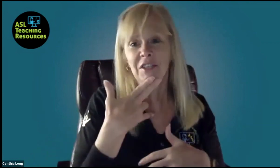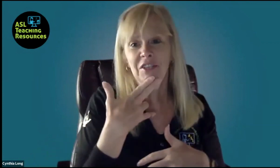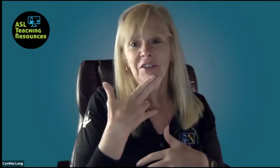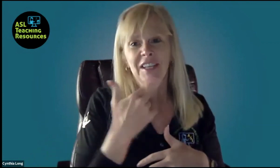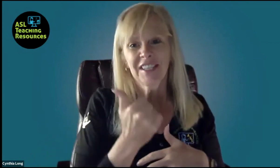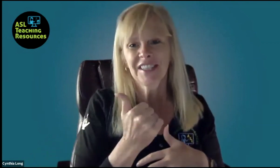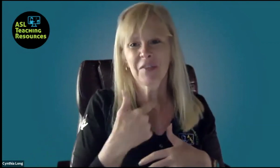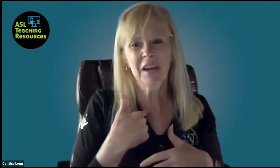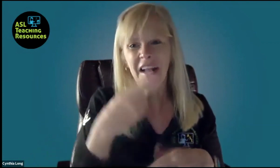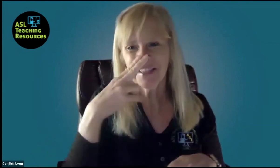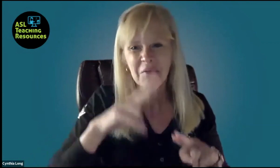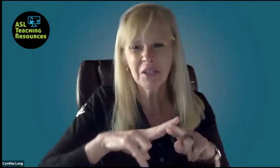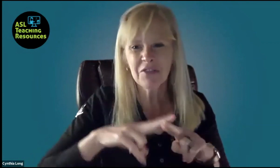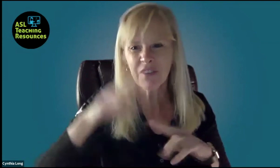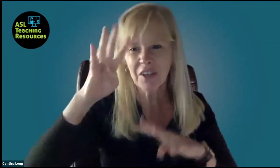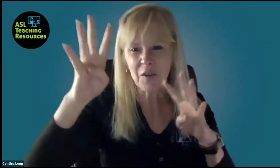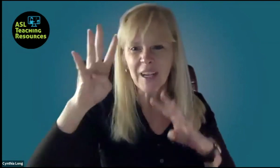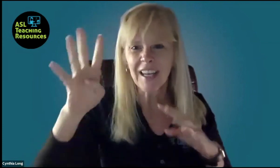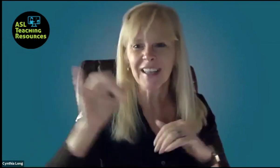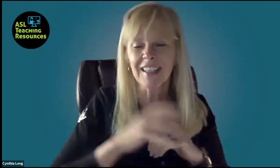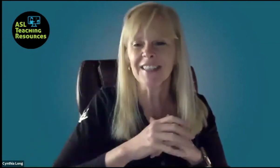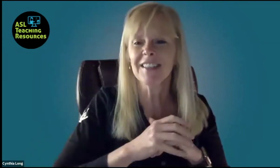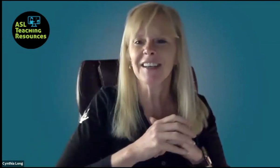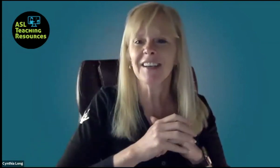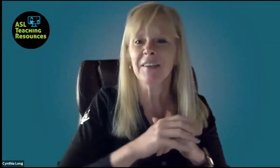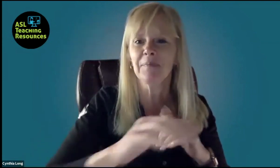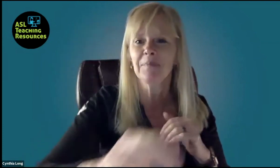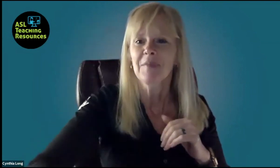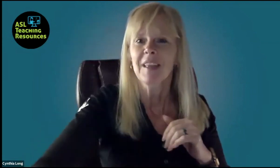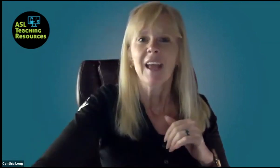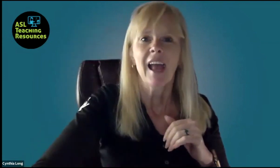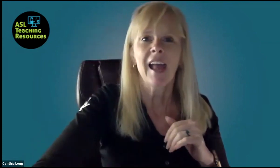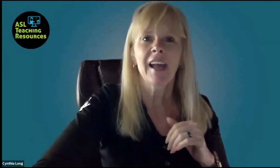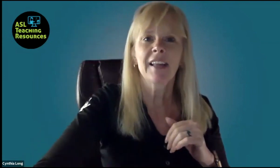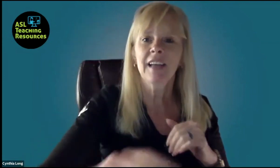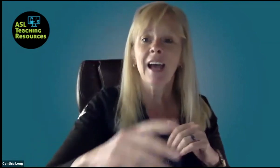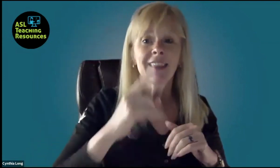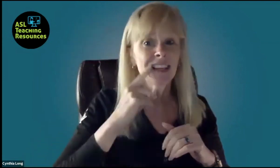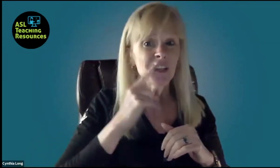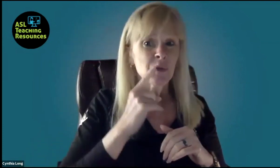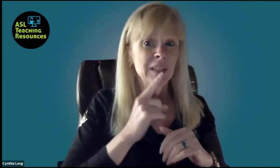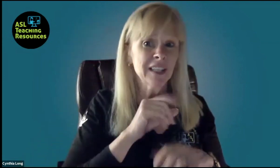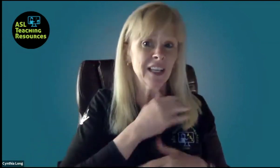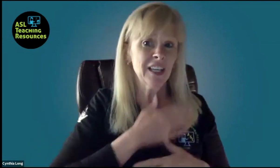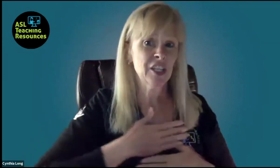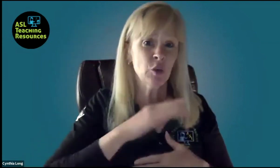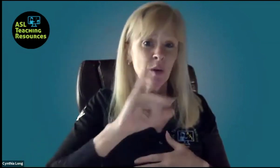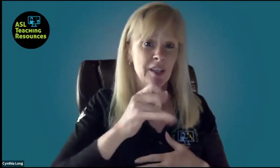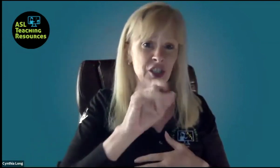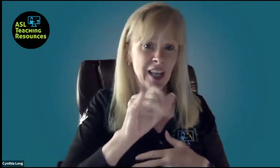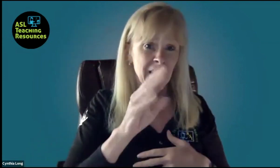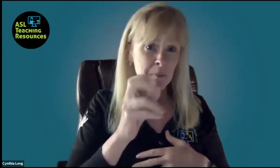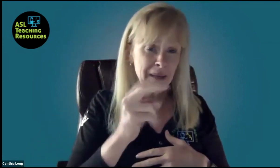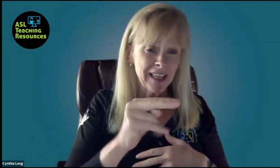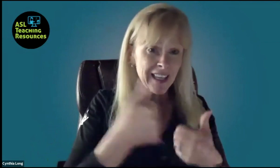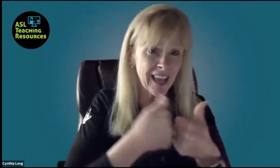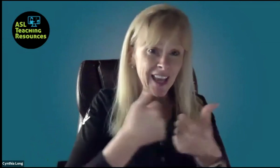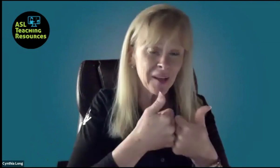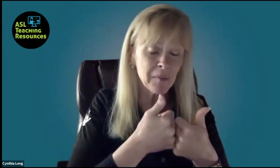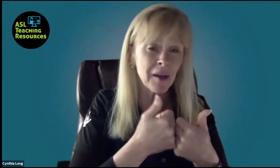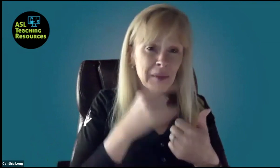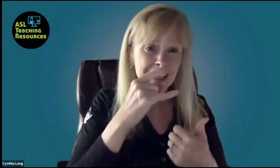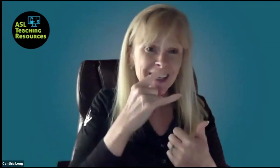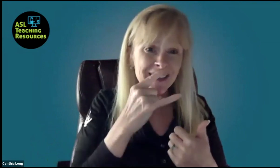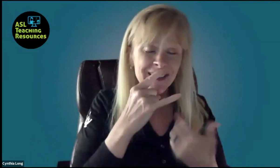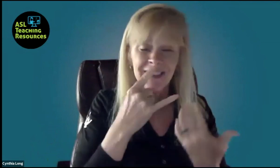is a cute one. I had so much fun creating this. And I think you'll really enjoy the jelly bean